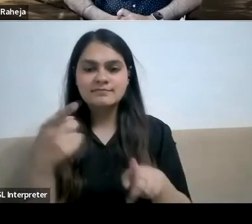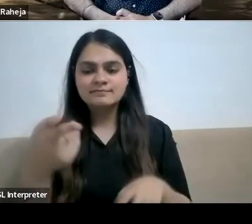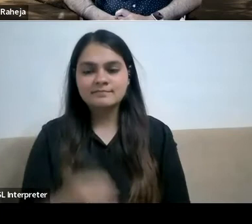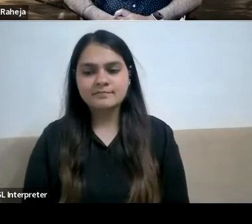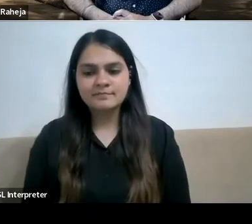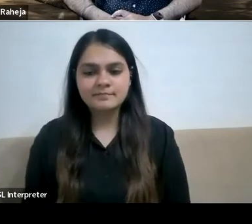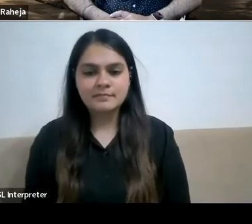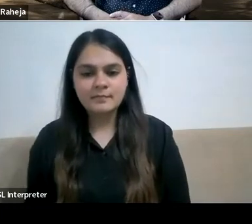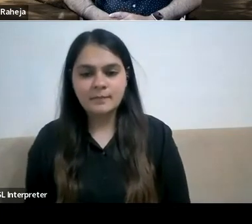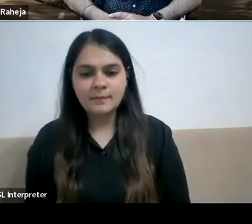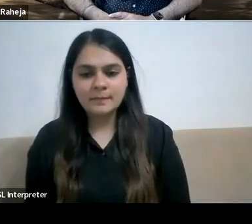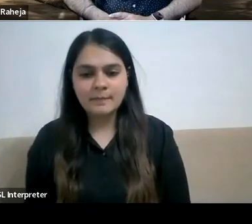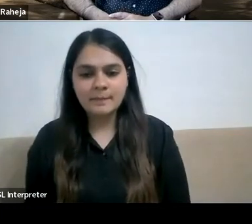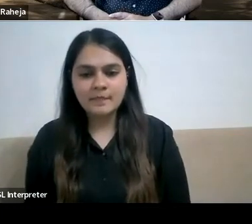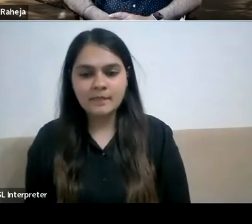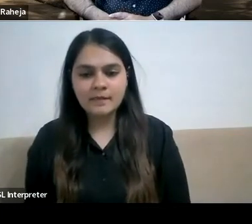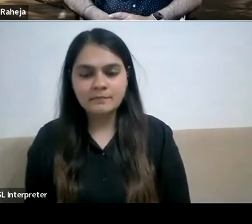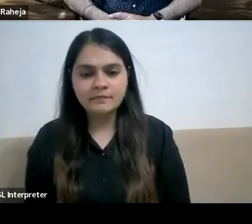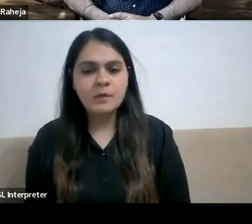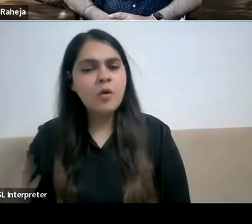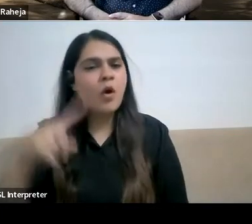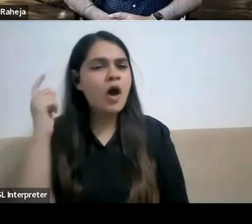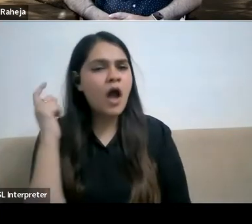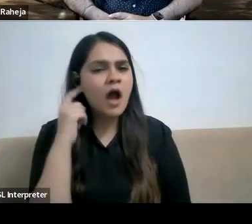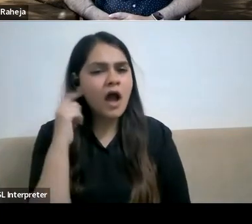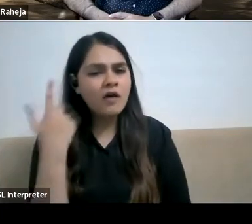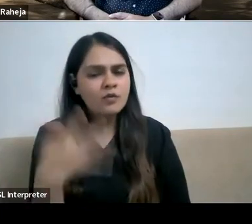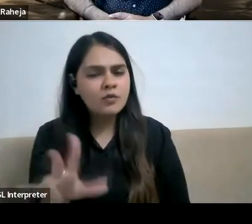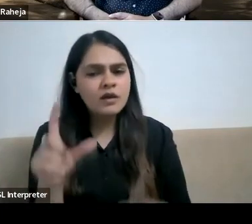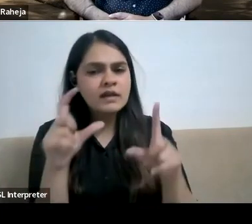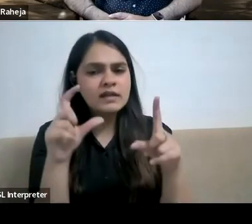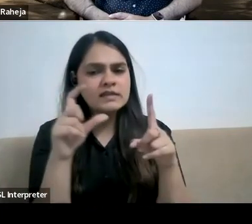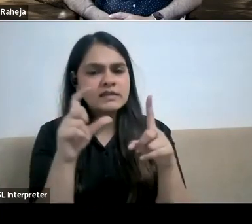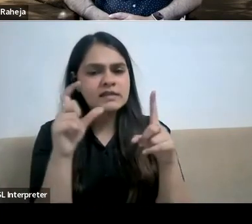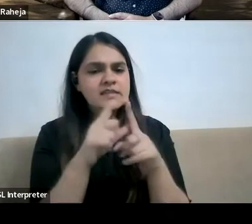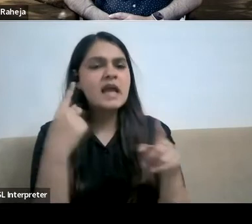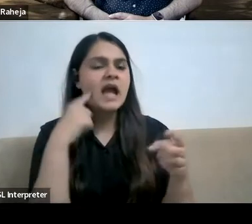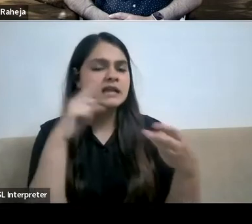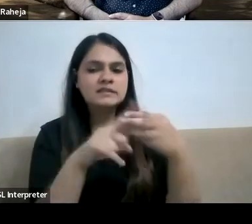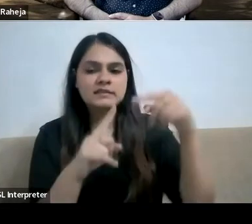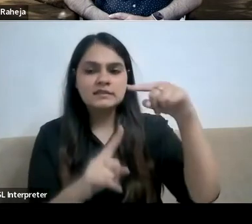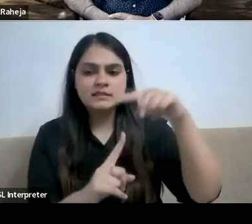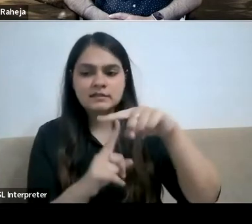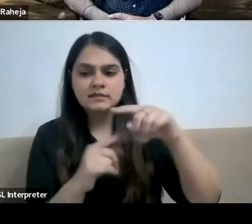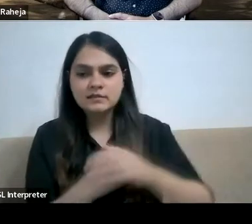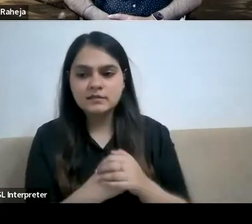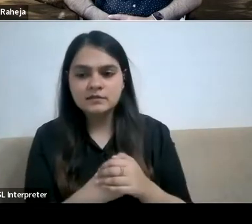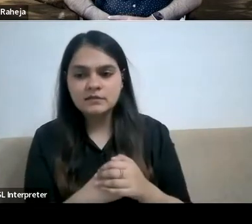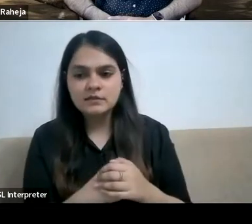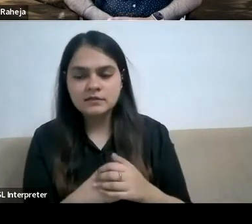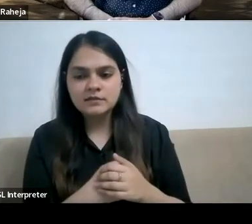So this, I'm sure all of you have heard of DULT, Directorate of Urban Land